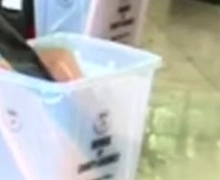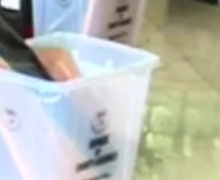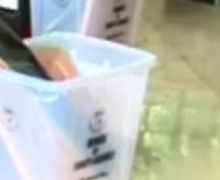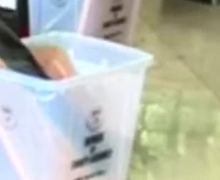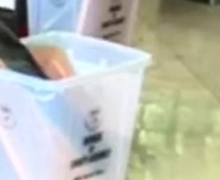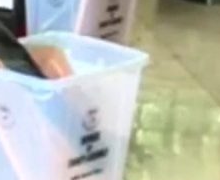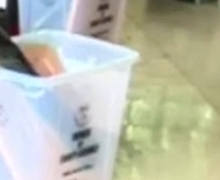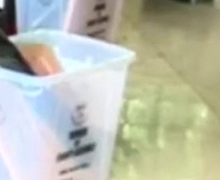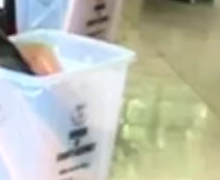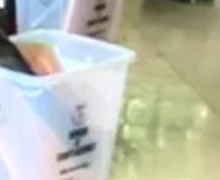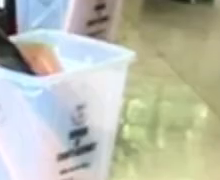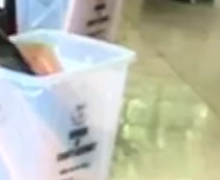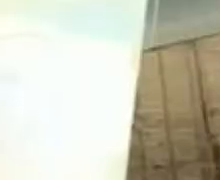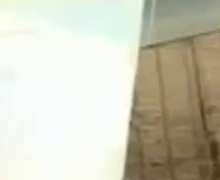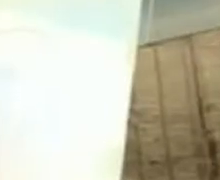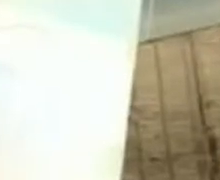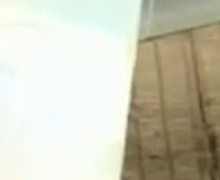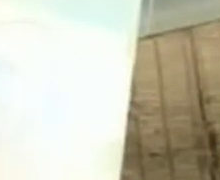County,